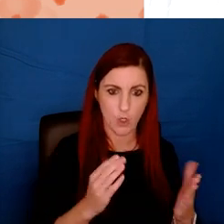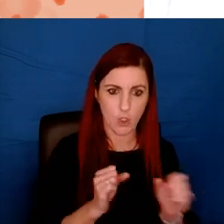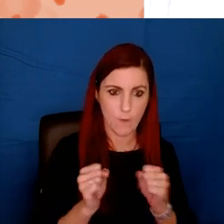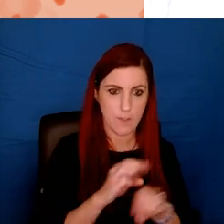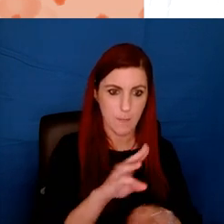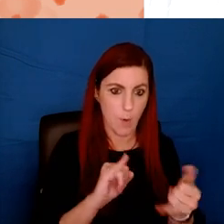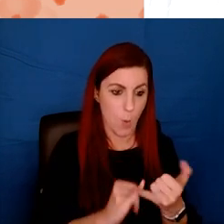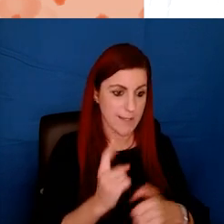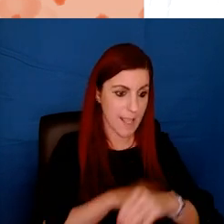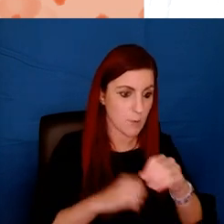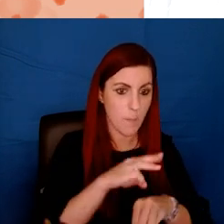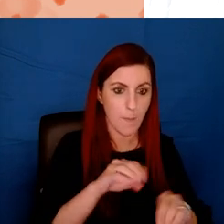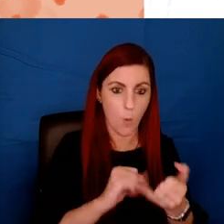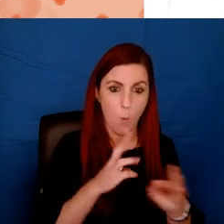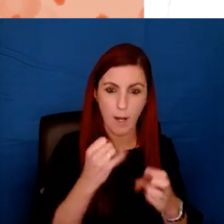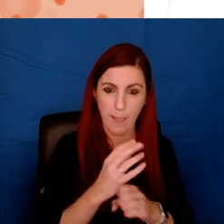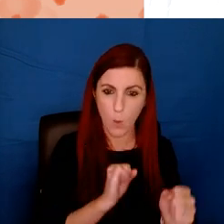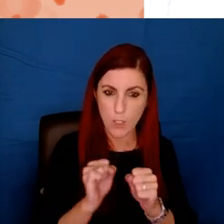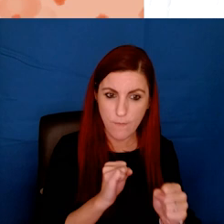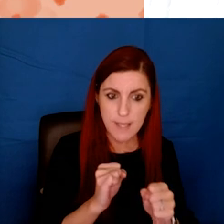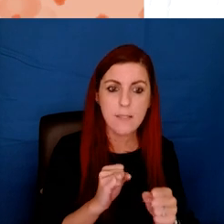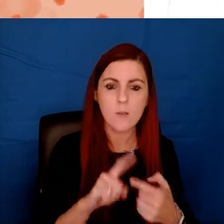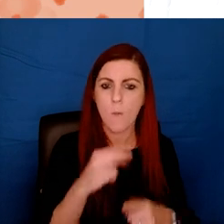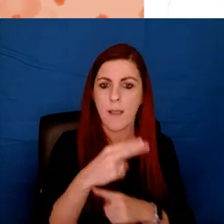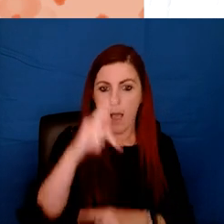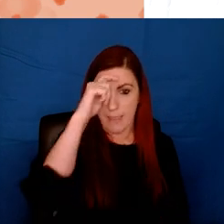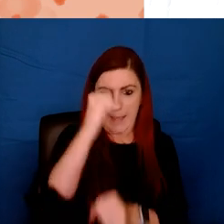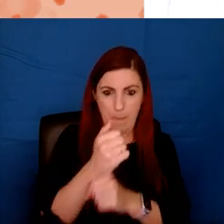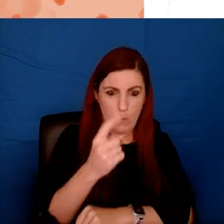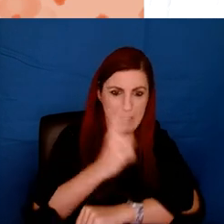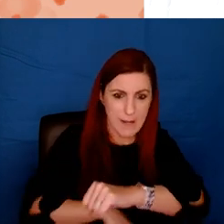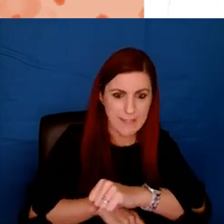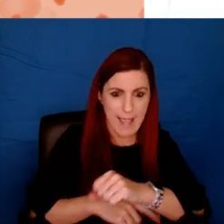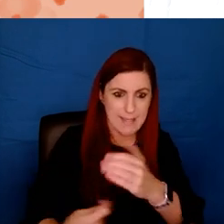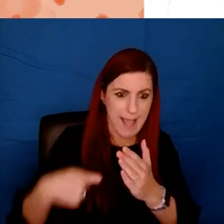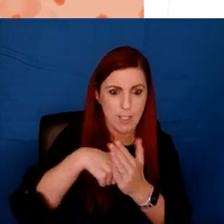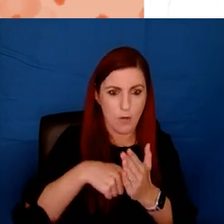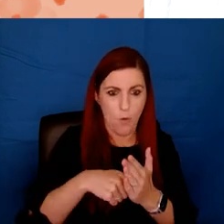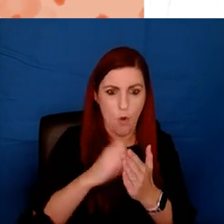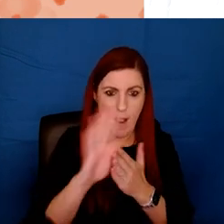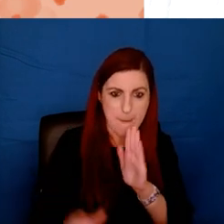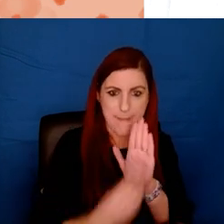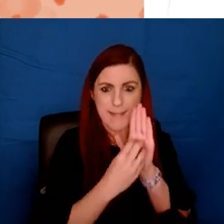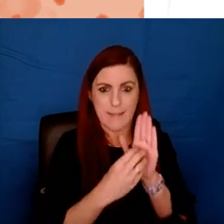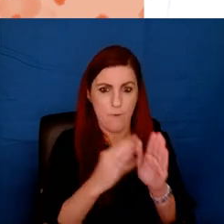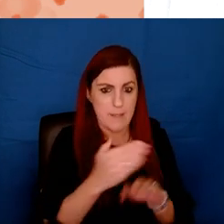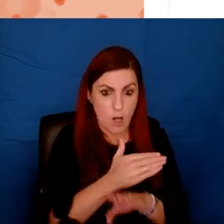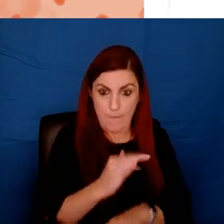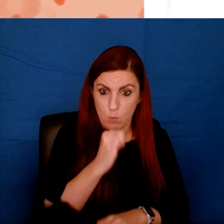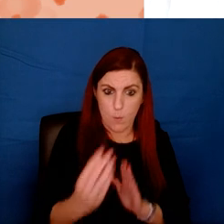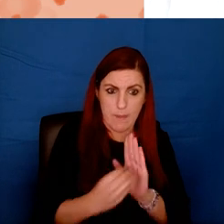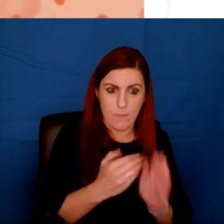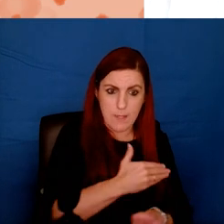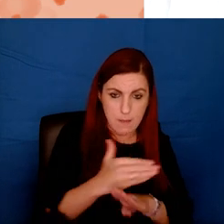them or the people working within them. So by not considering disability as an add-on, but embedding it from the